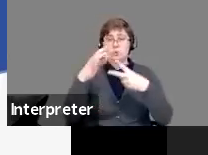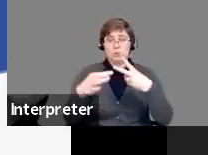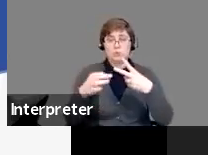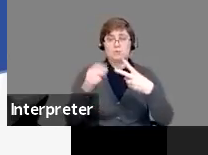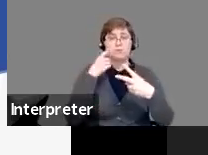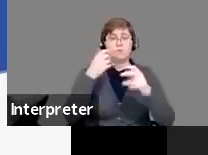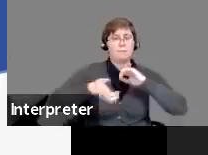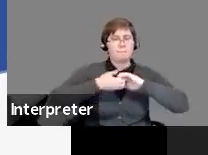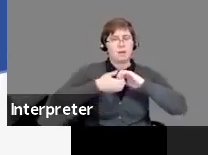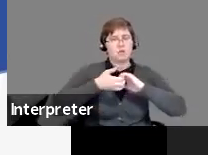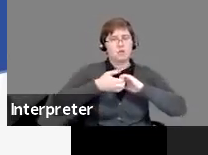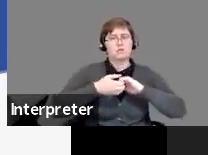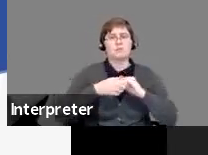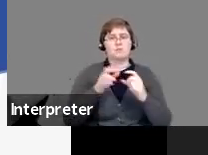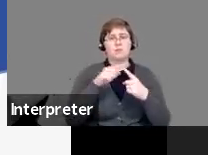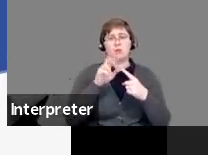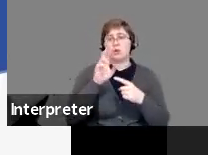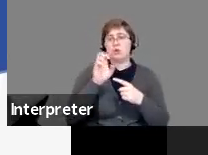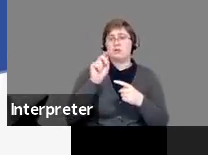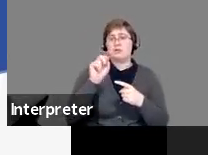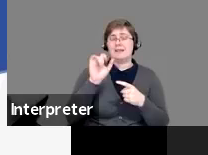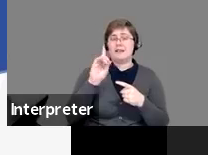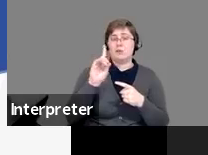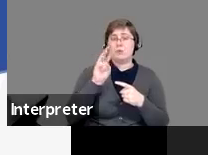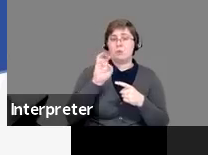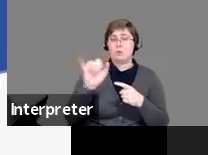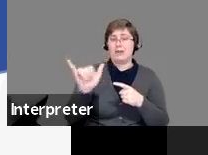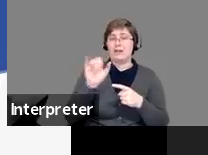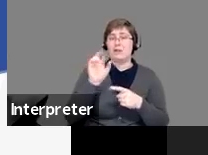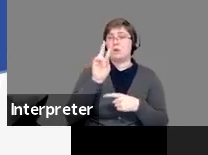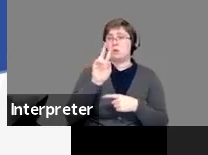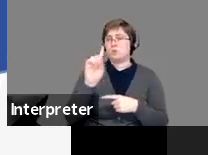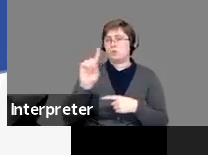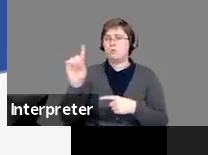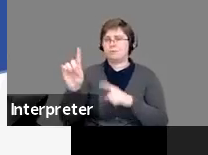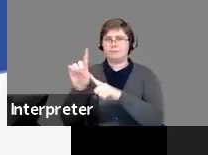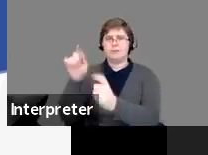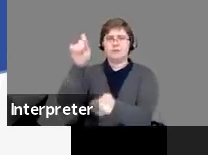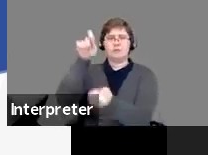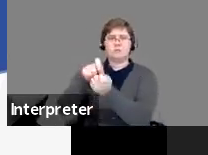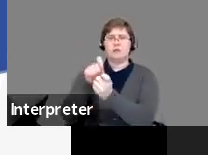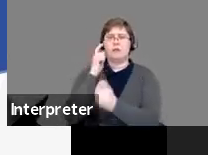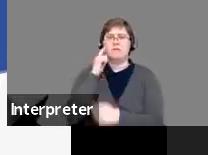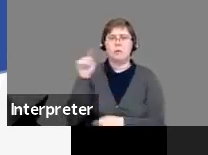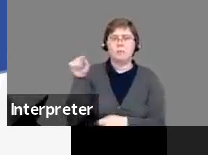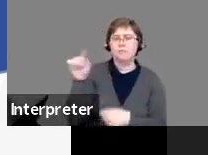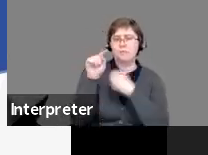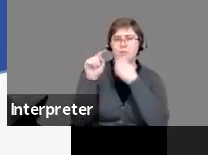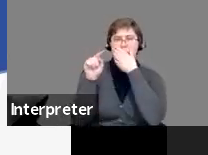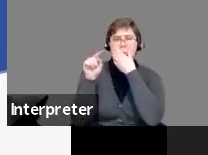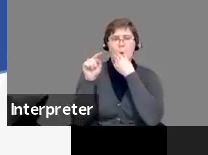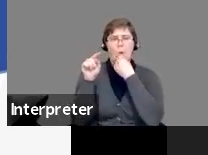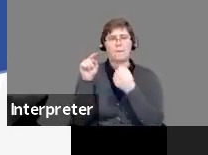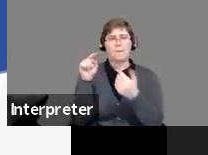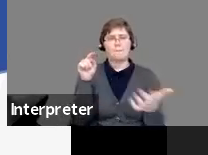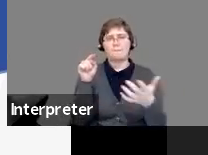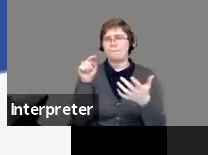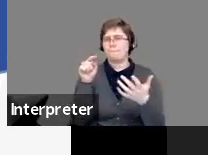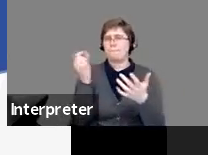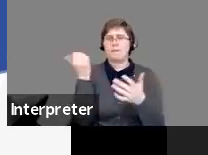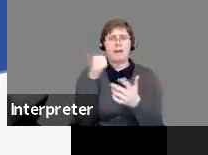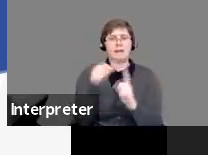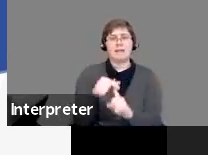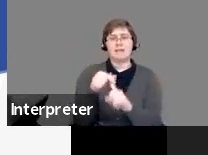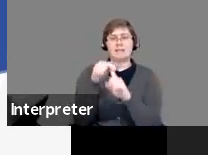and great partners, United Way 211. This is specifically for getting any